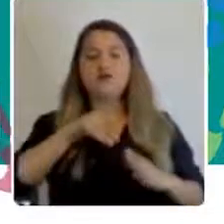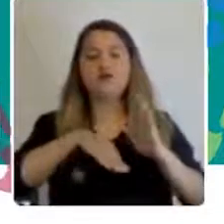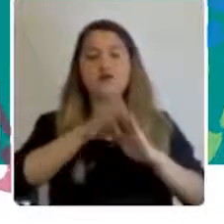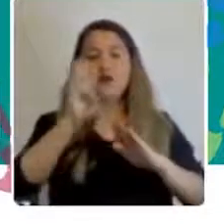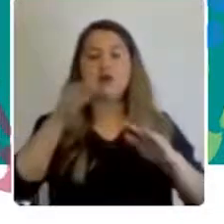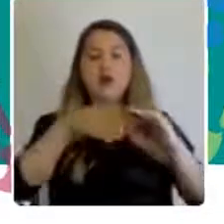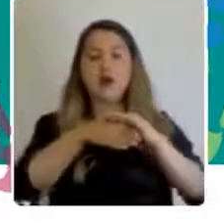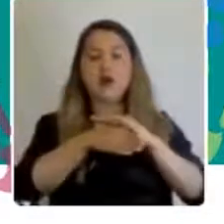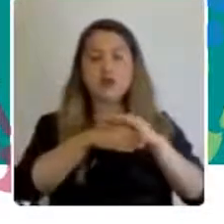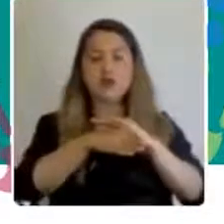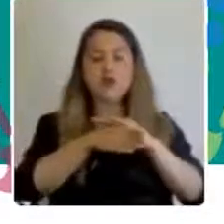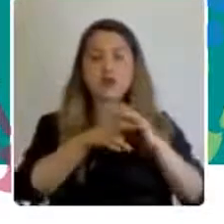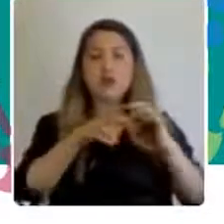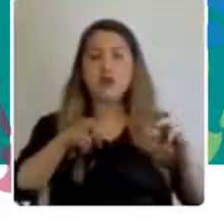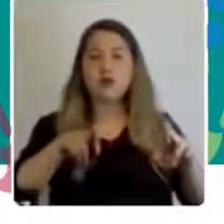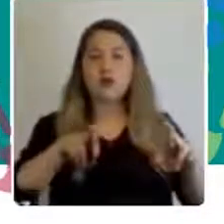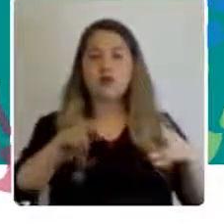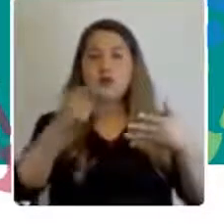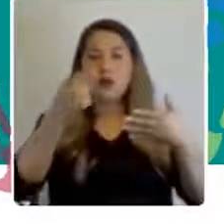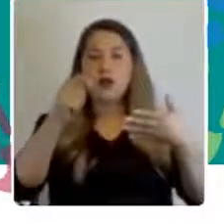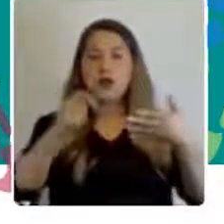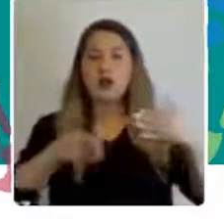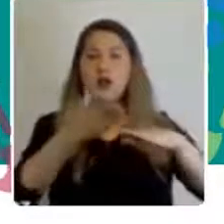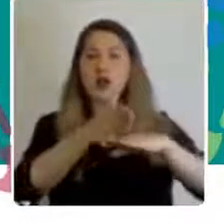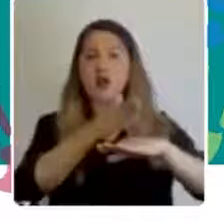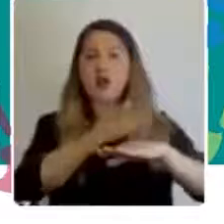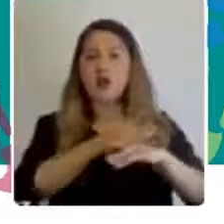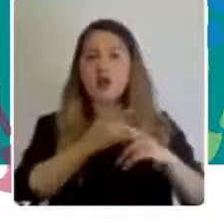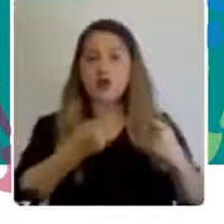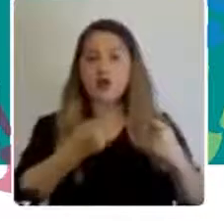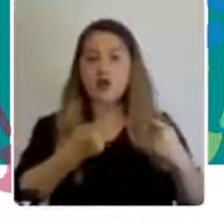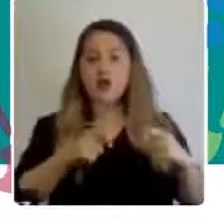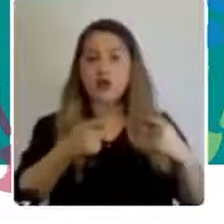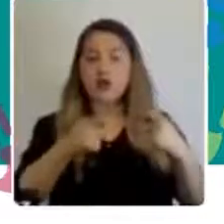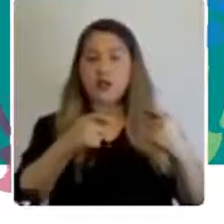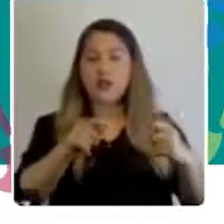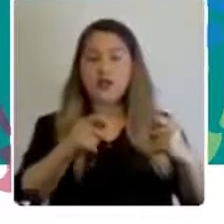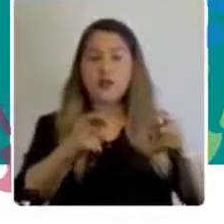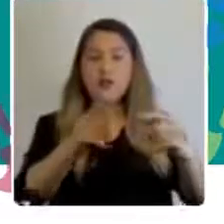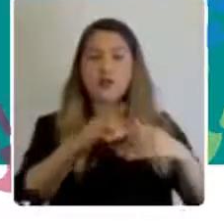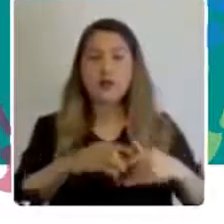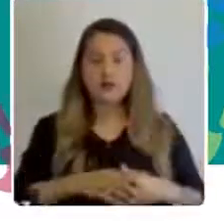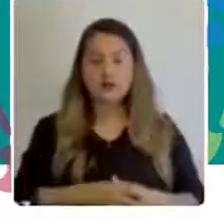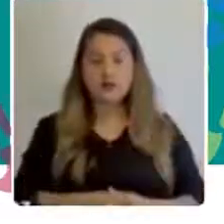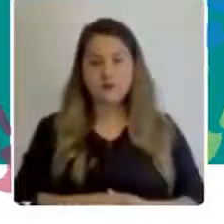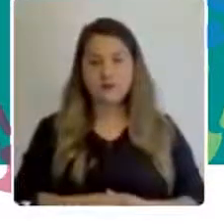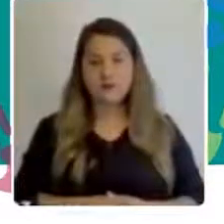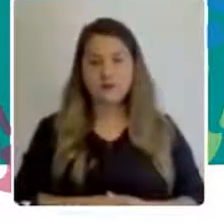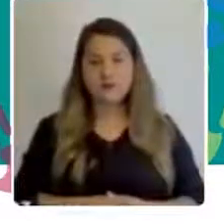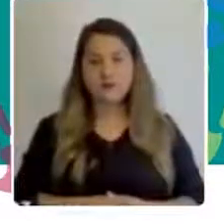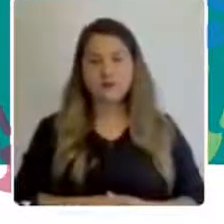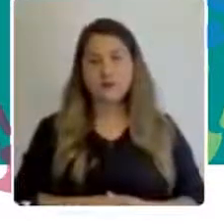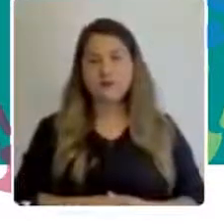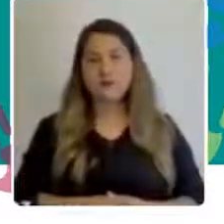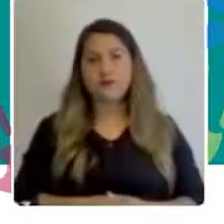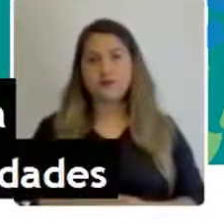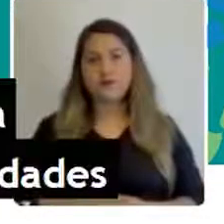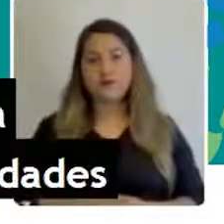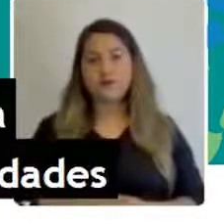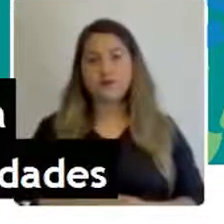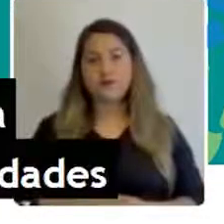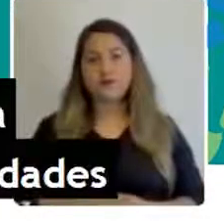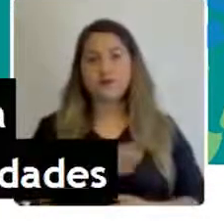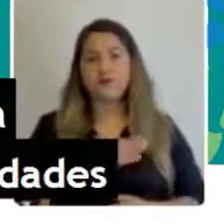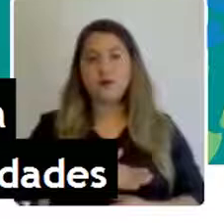treatment. And again, several of the things that Dino mentioned previously, we want to bring greater awareness